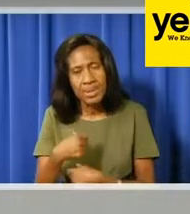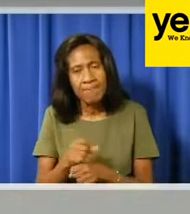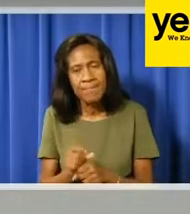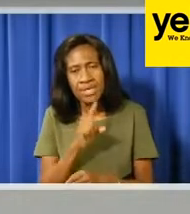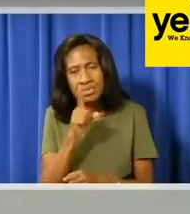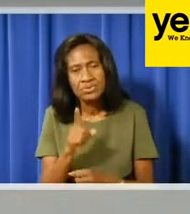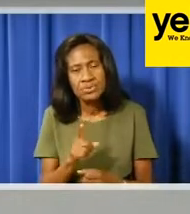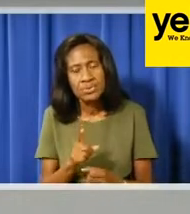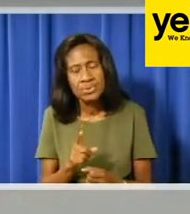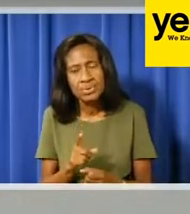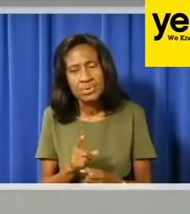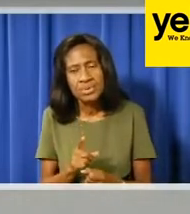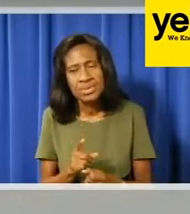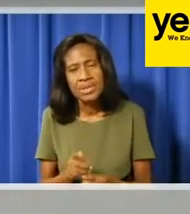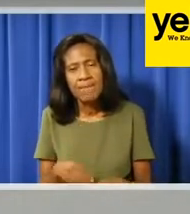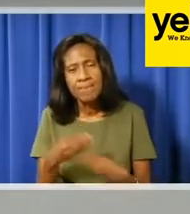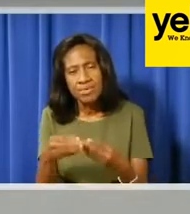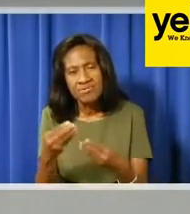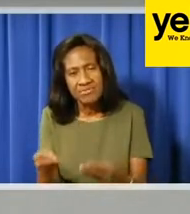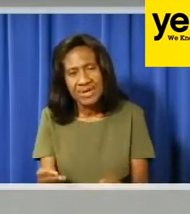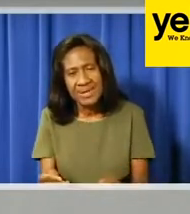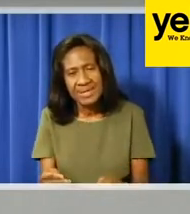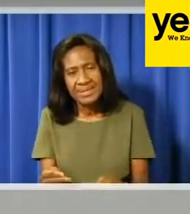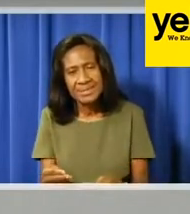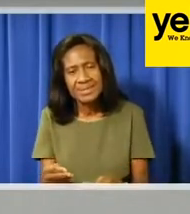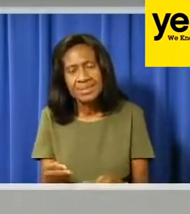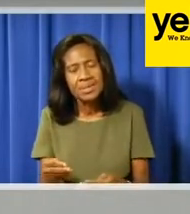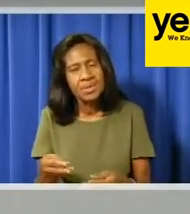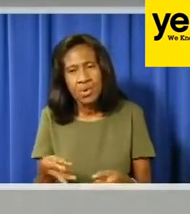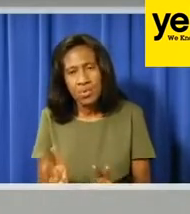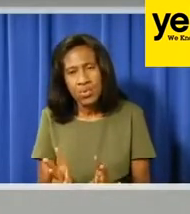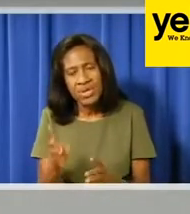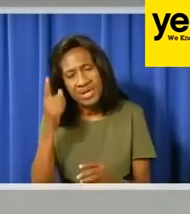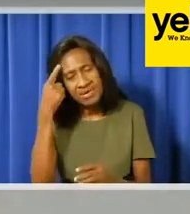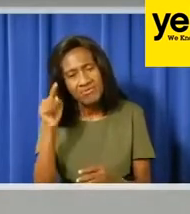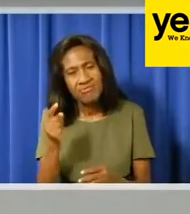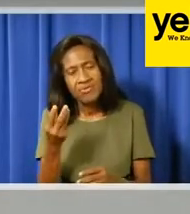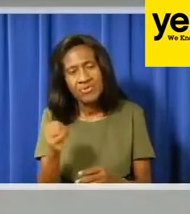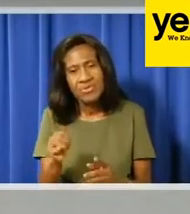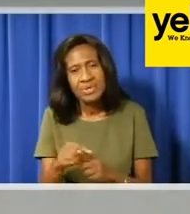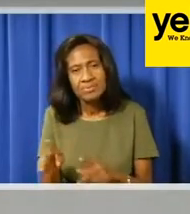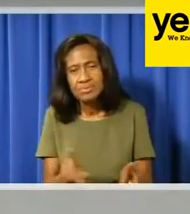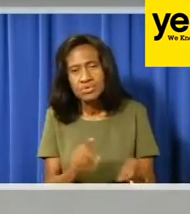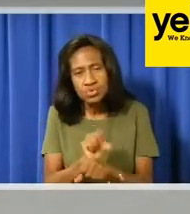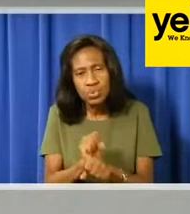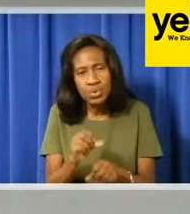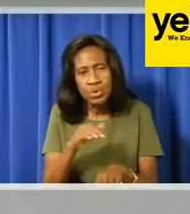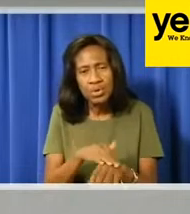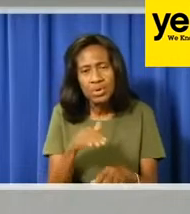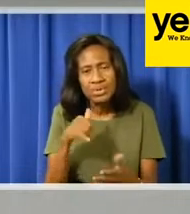notice to allow it to be dealt with quickly. No rough date?